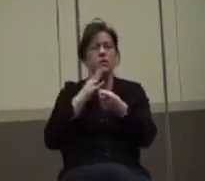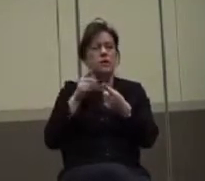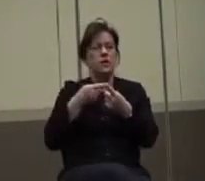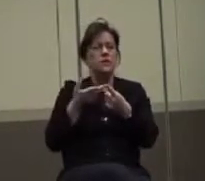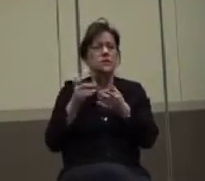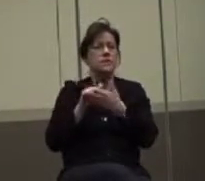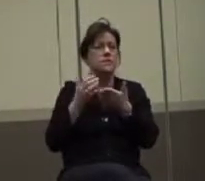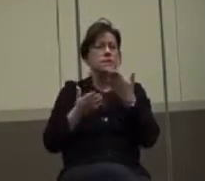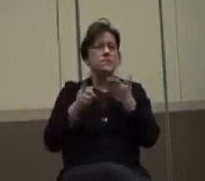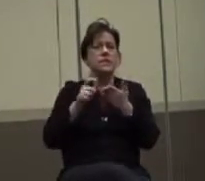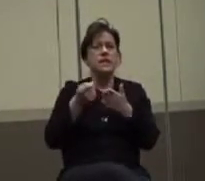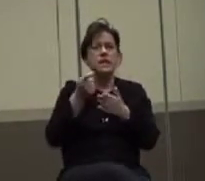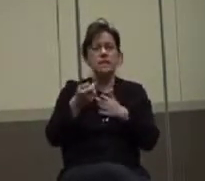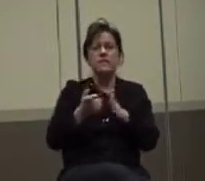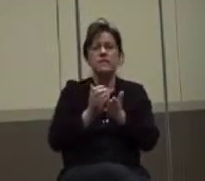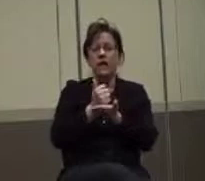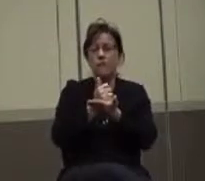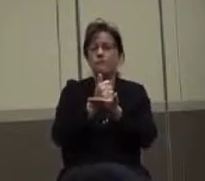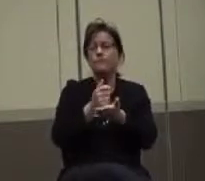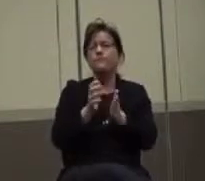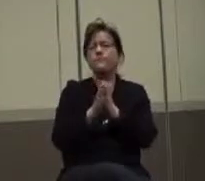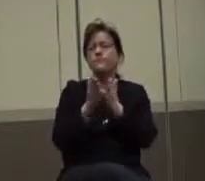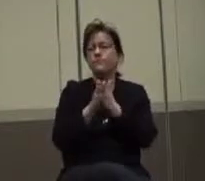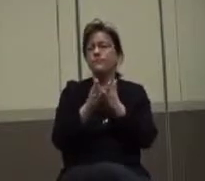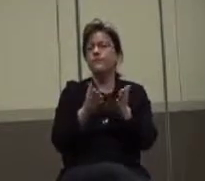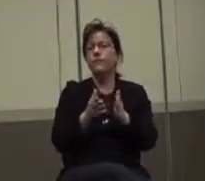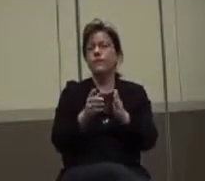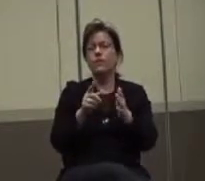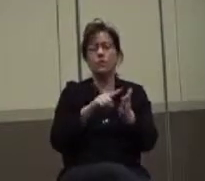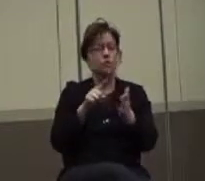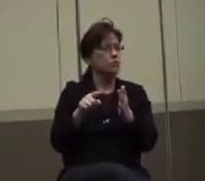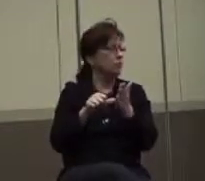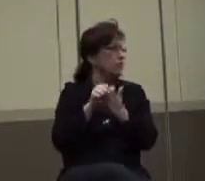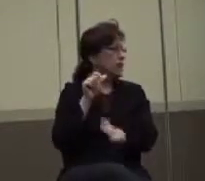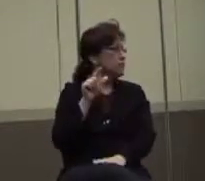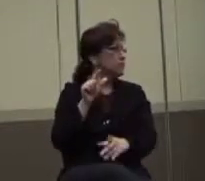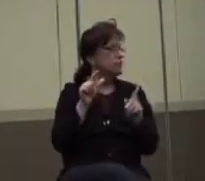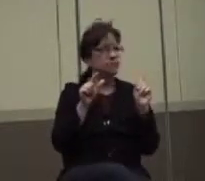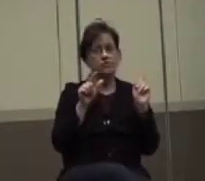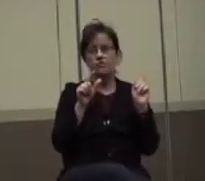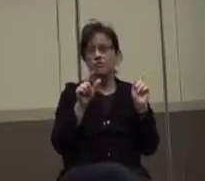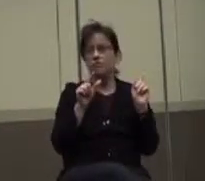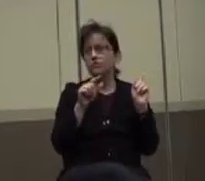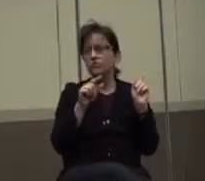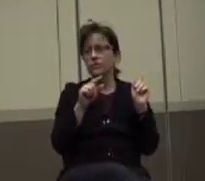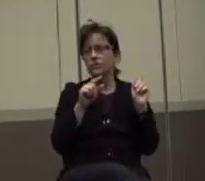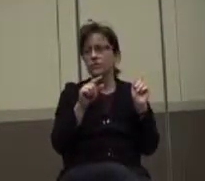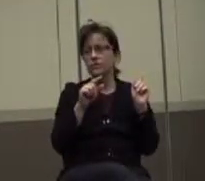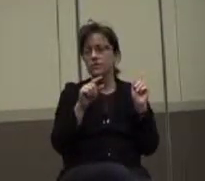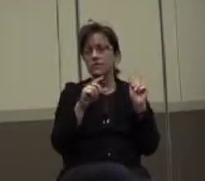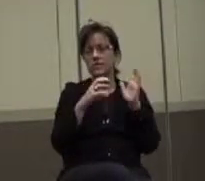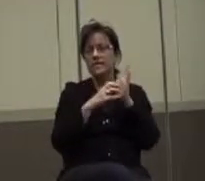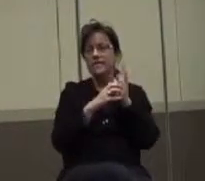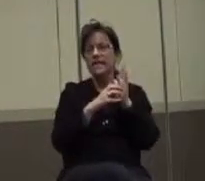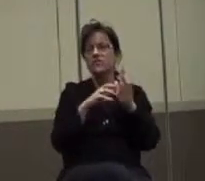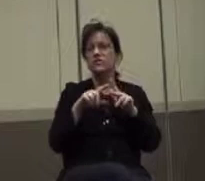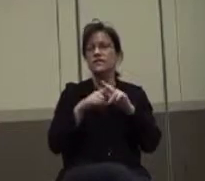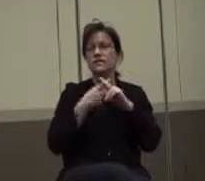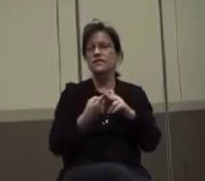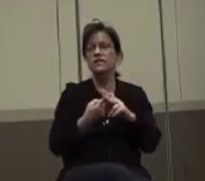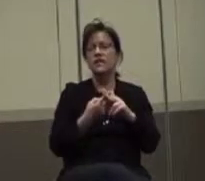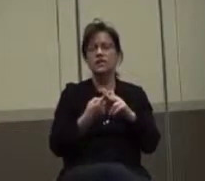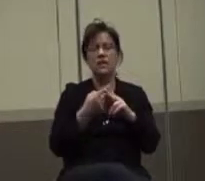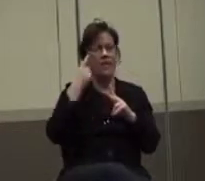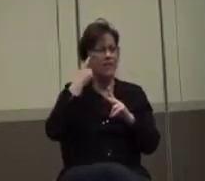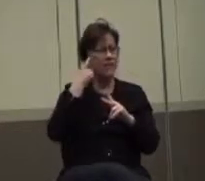If you turn to this page, this section that starts off, I think it's the second section